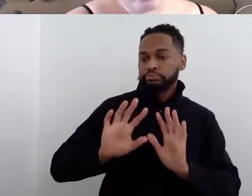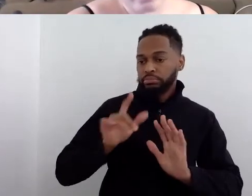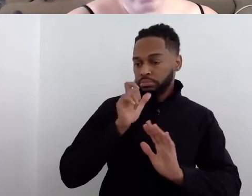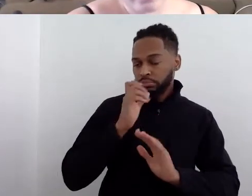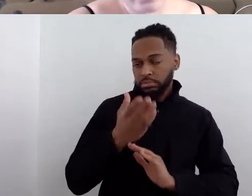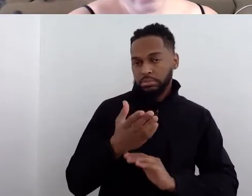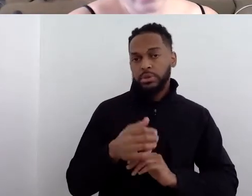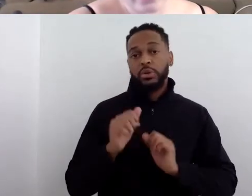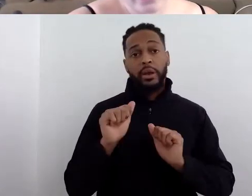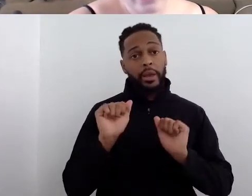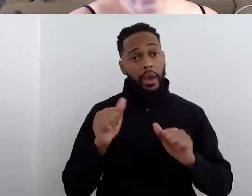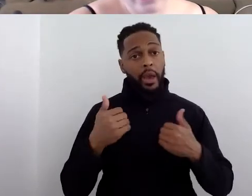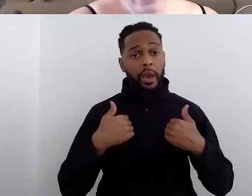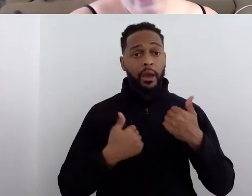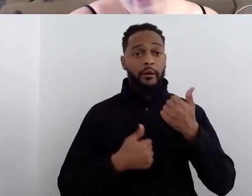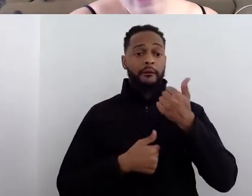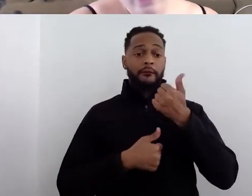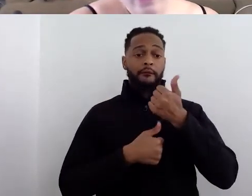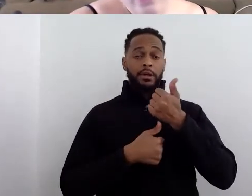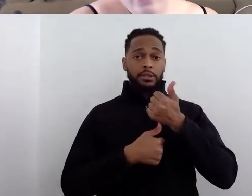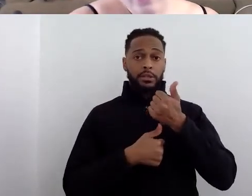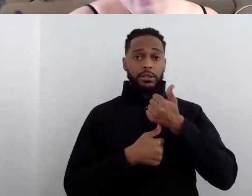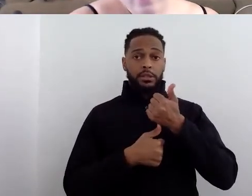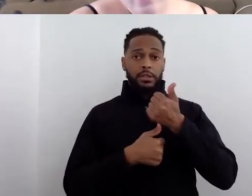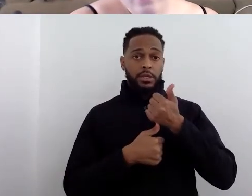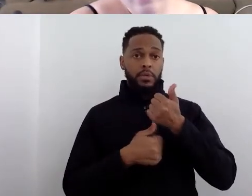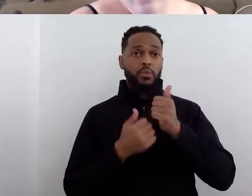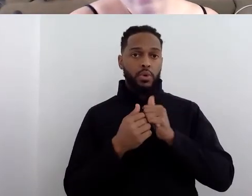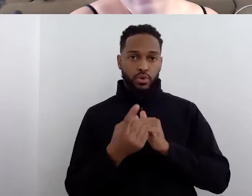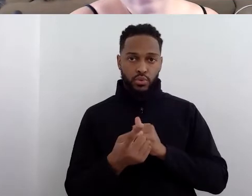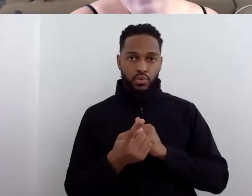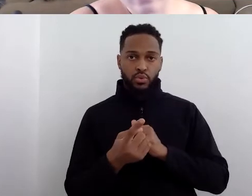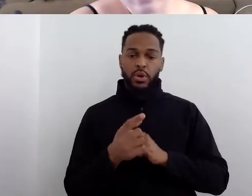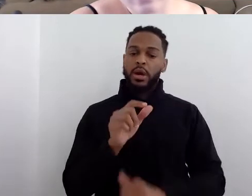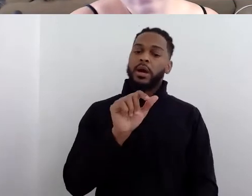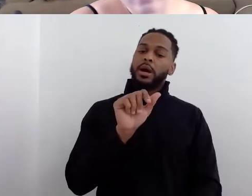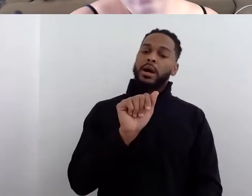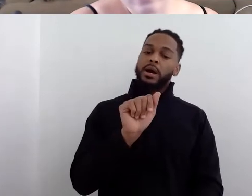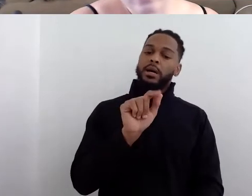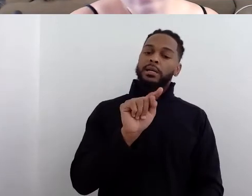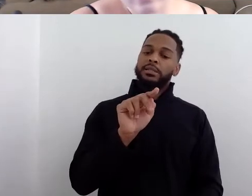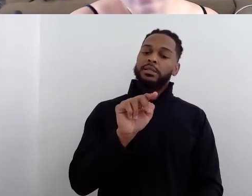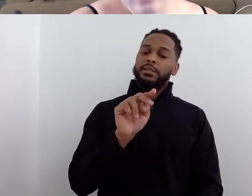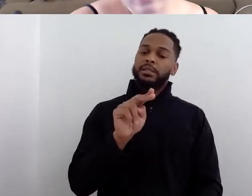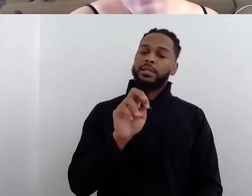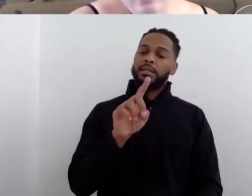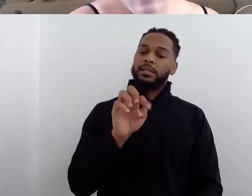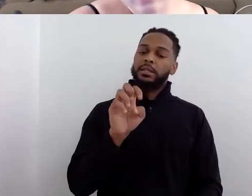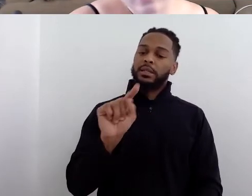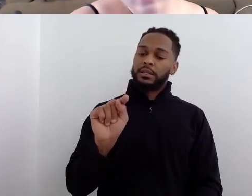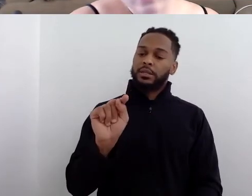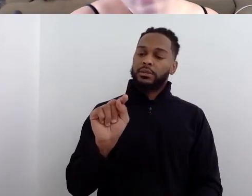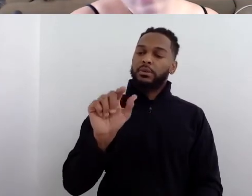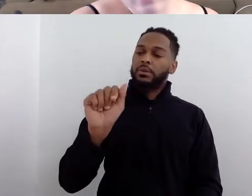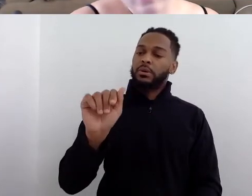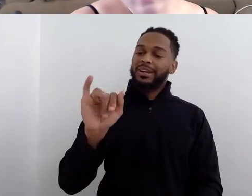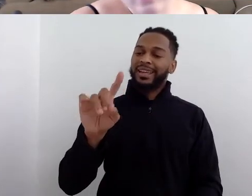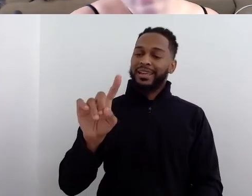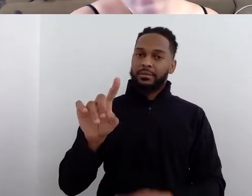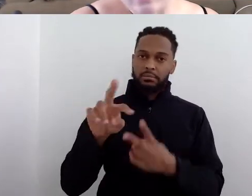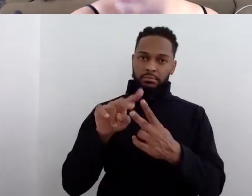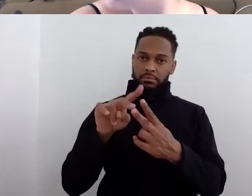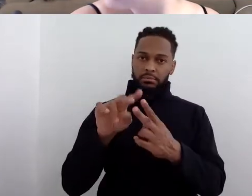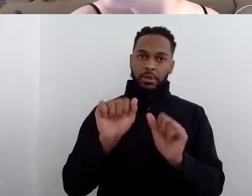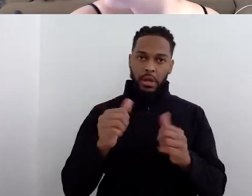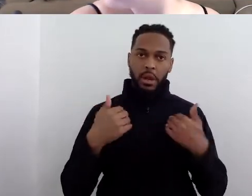an attendant or an aide if you wanted to come in for a certain amount of time, but they're still limited hours.